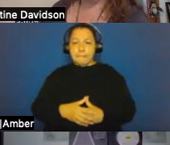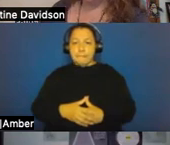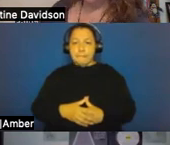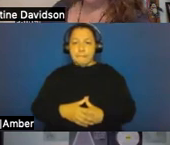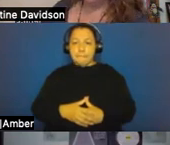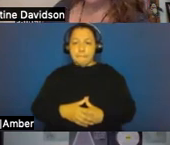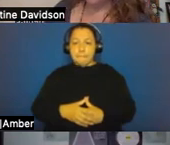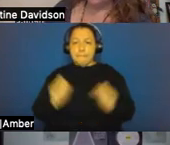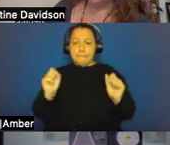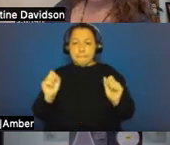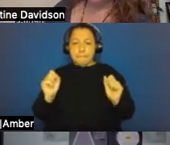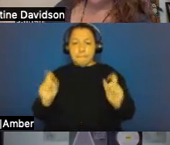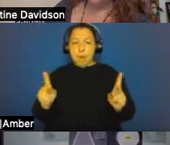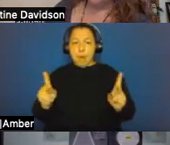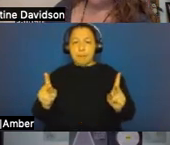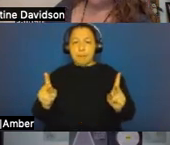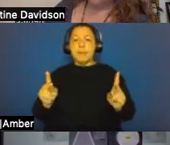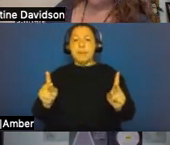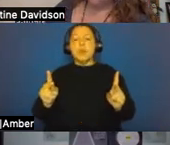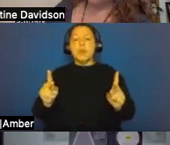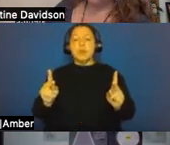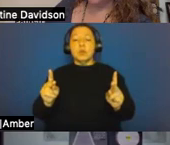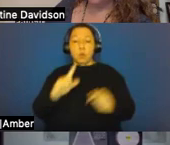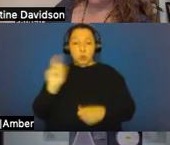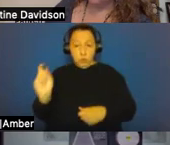Okay. What about this question?